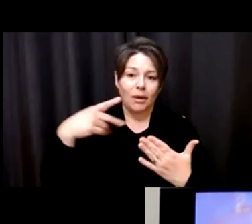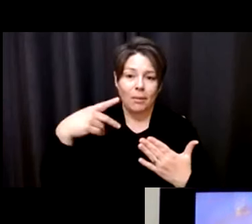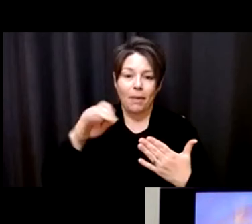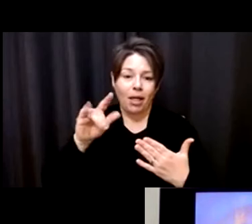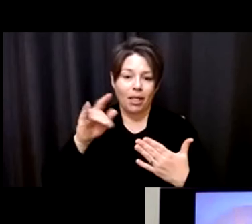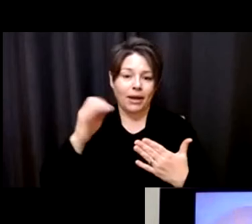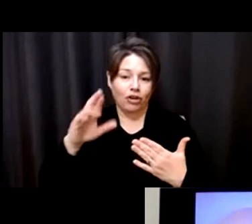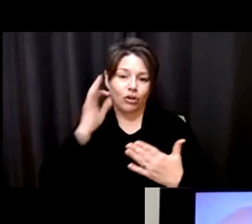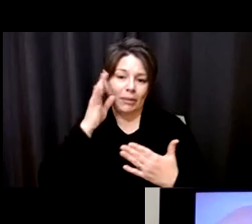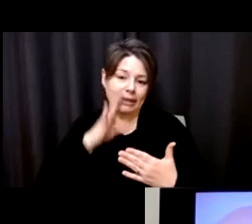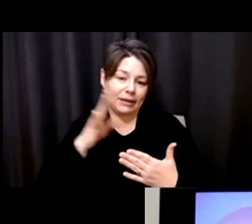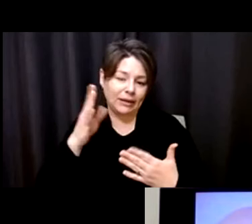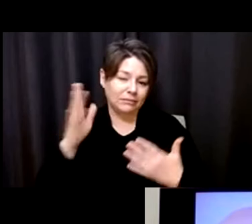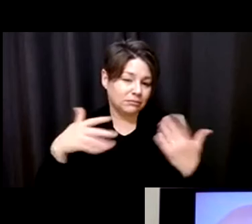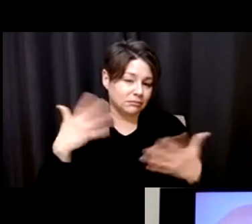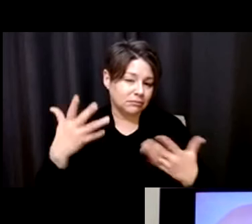bees?